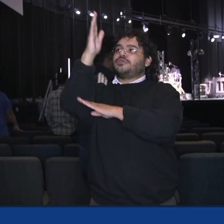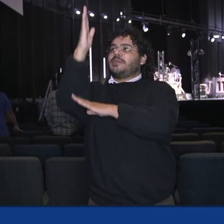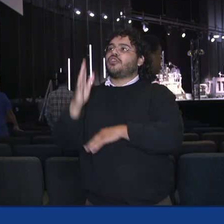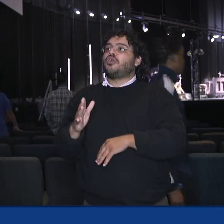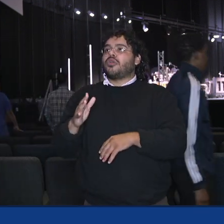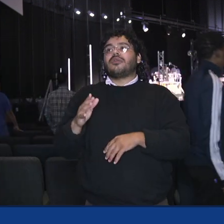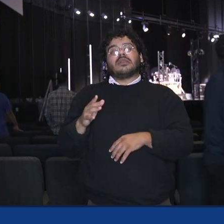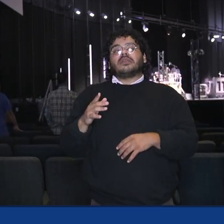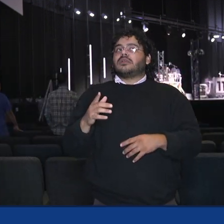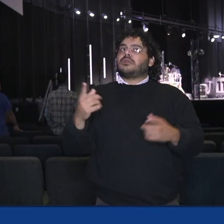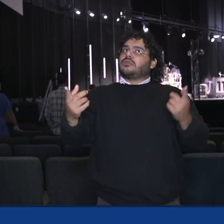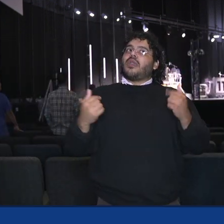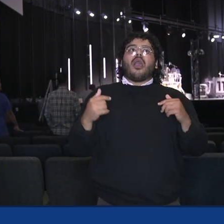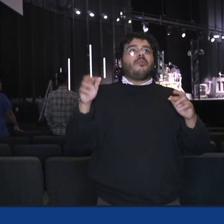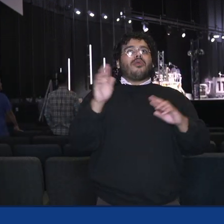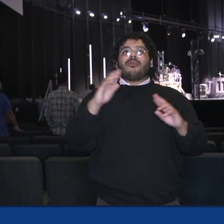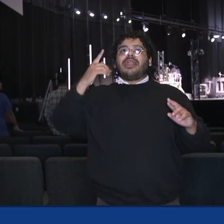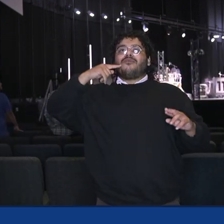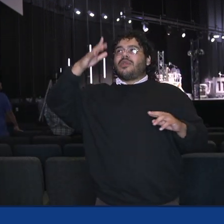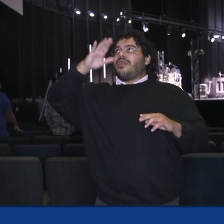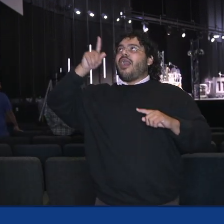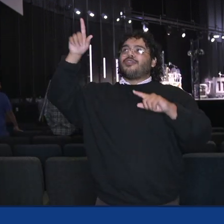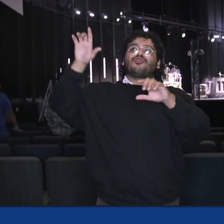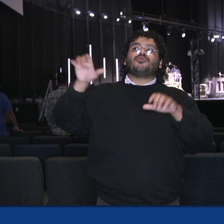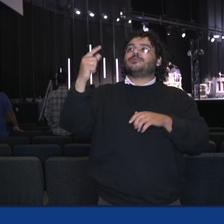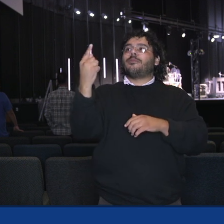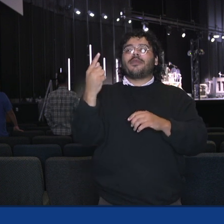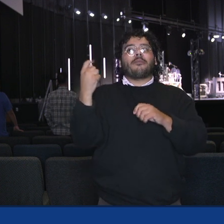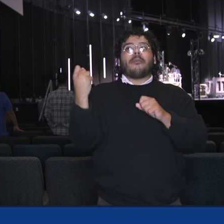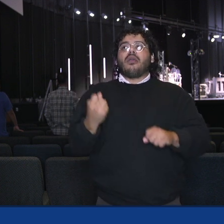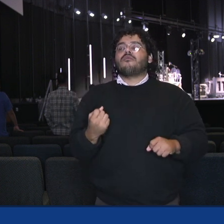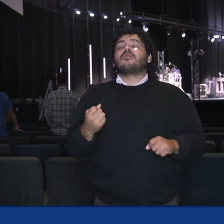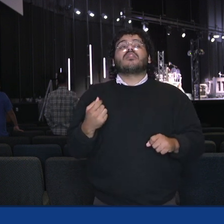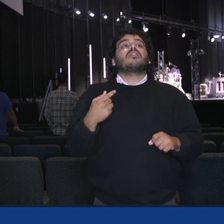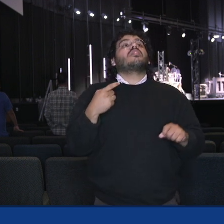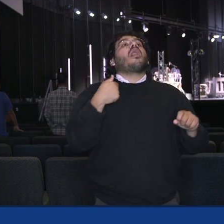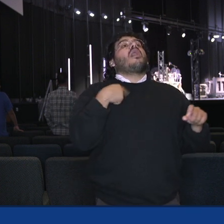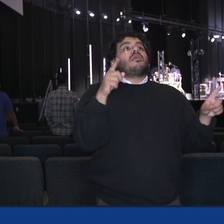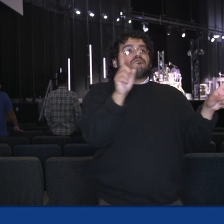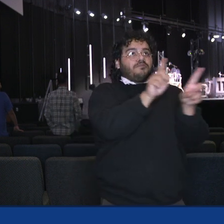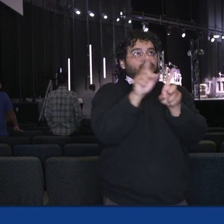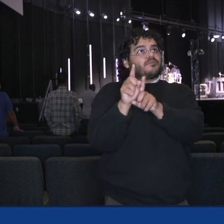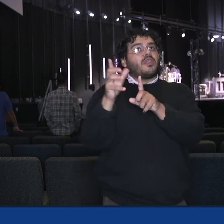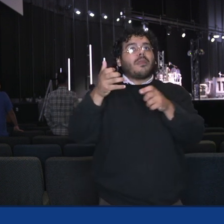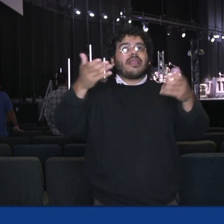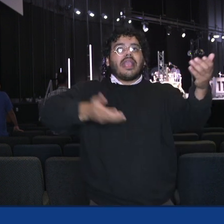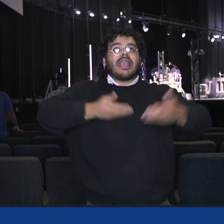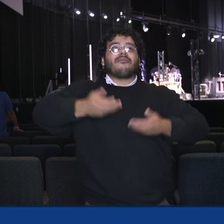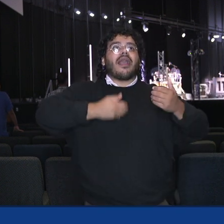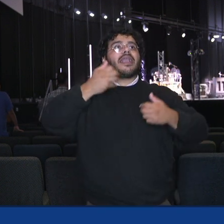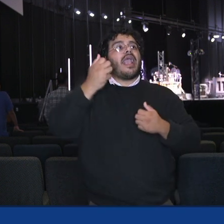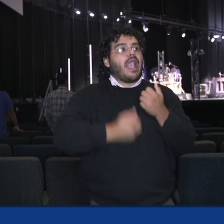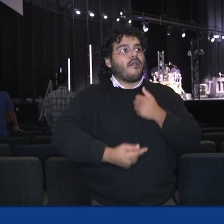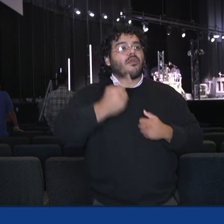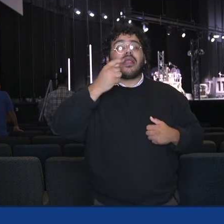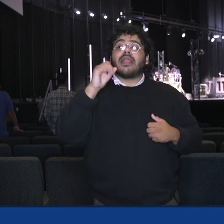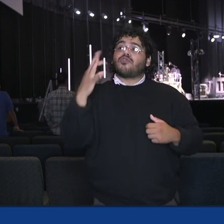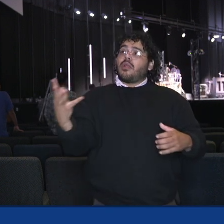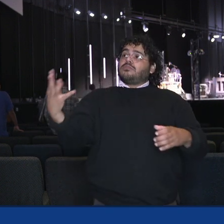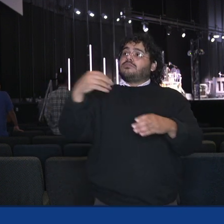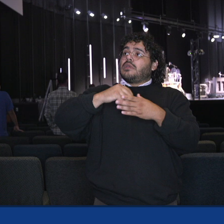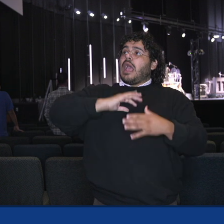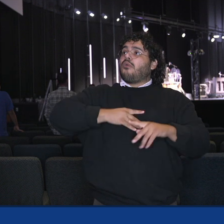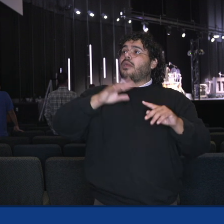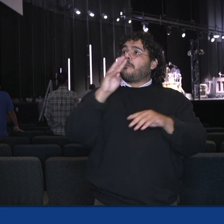going to do something super powerful. I also want to invite everyone, if you want to partake and be part of our